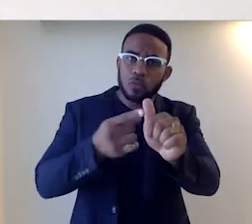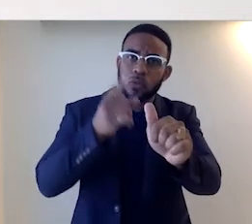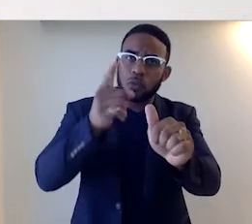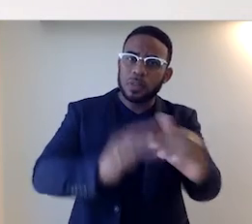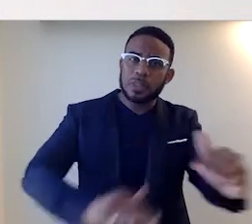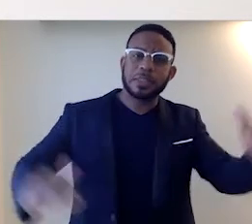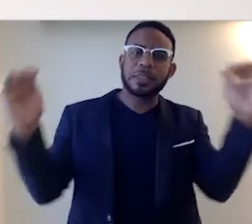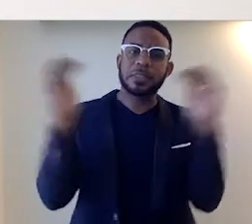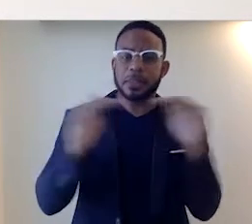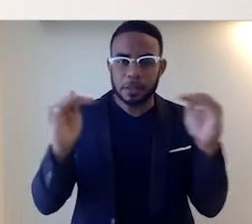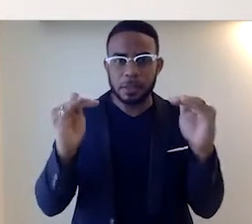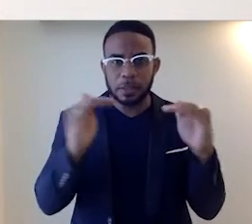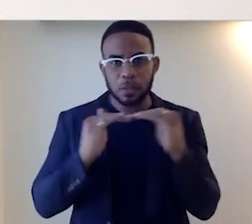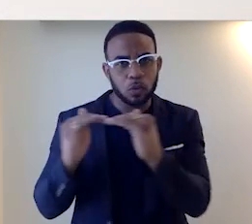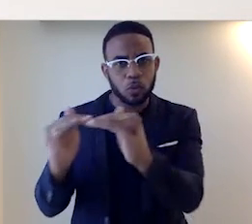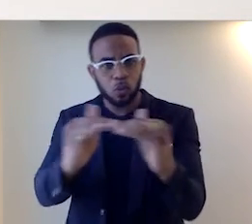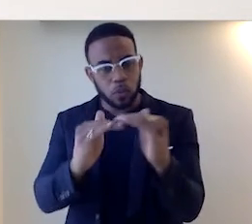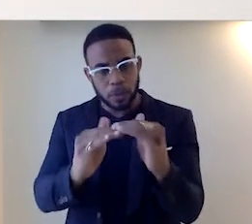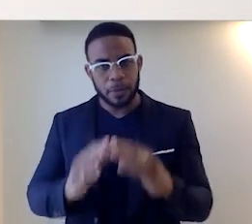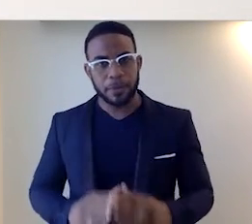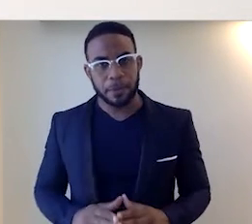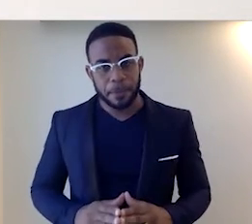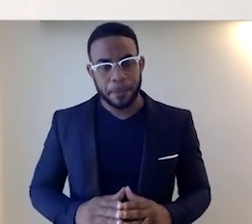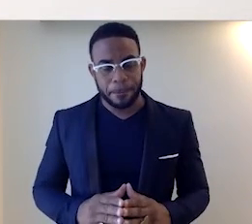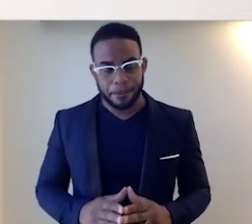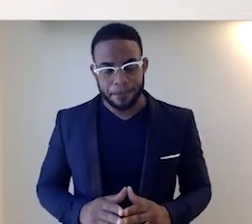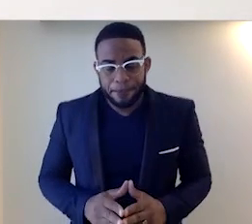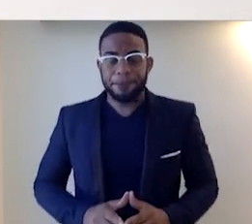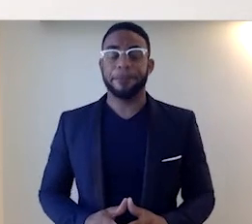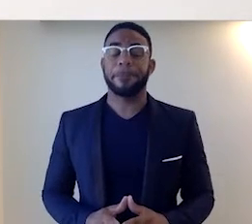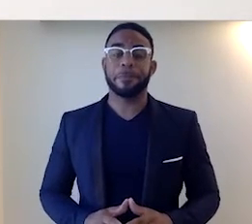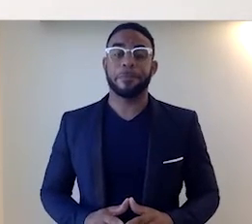of justice and equality.